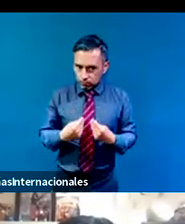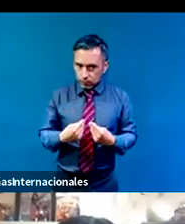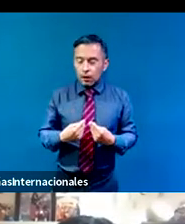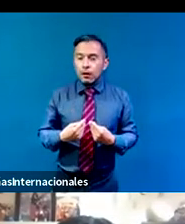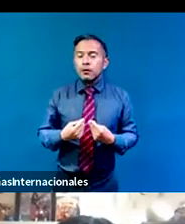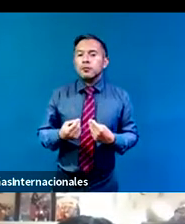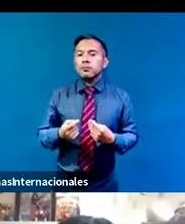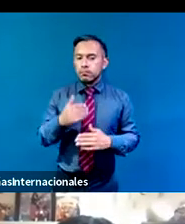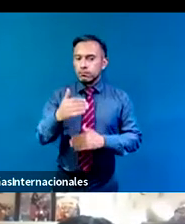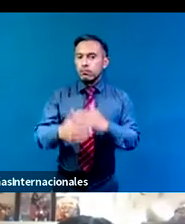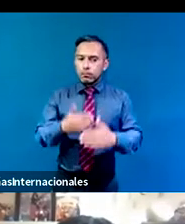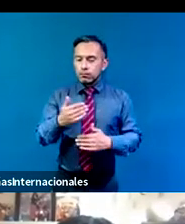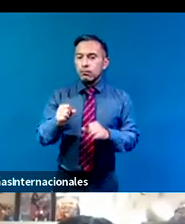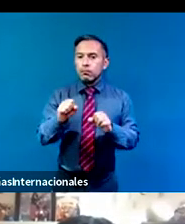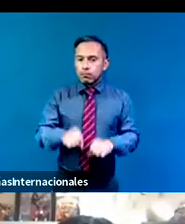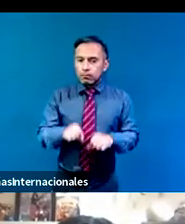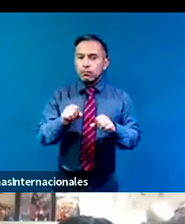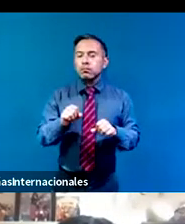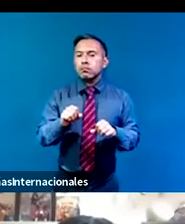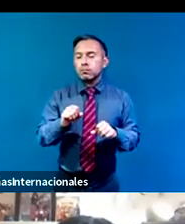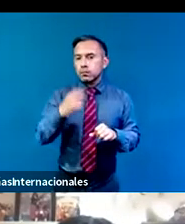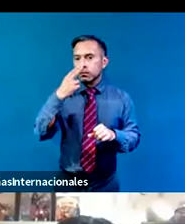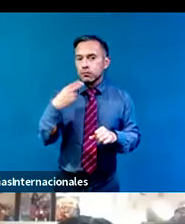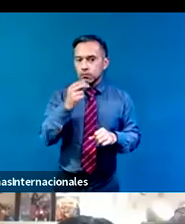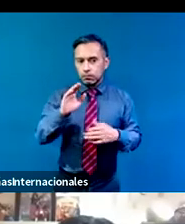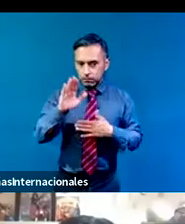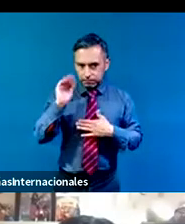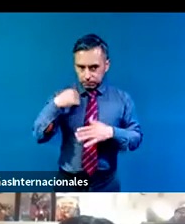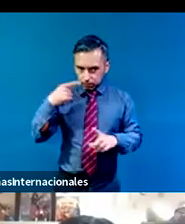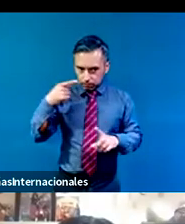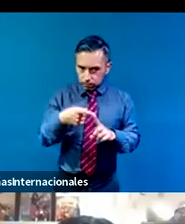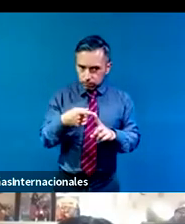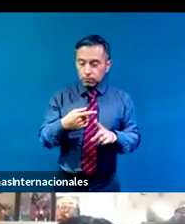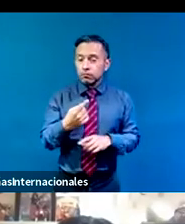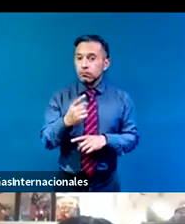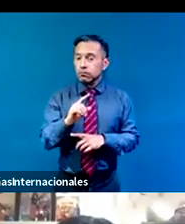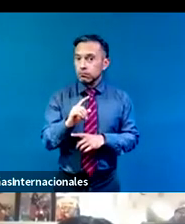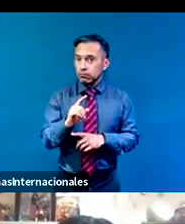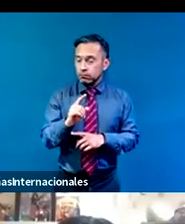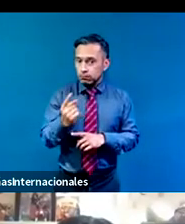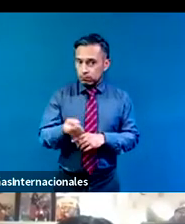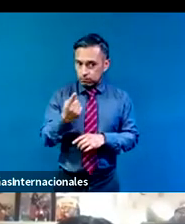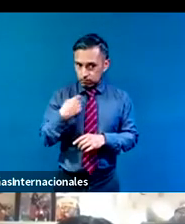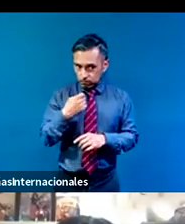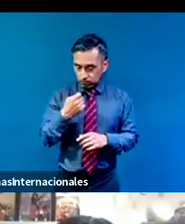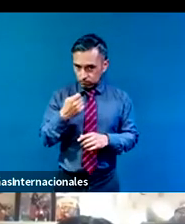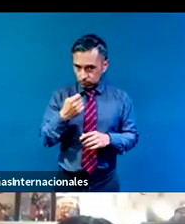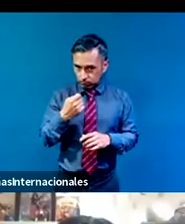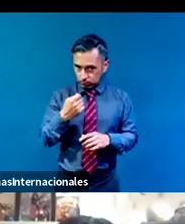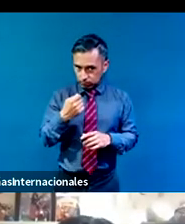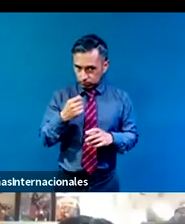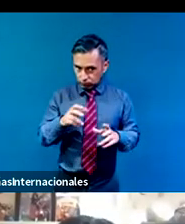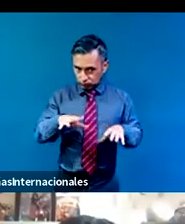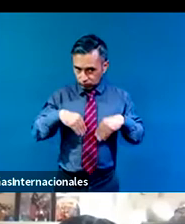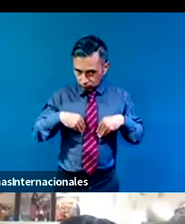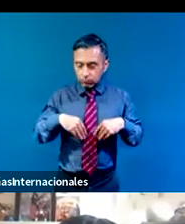it's not just duly acknowledged, but that it's also being amplified in the Paris Forum. Thanks, and back over